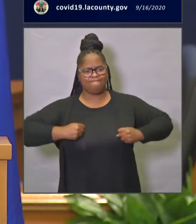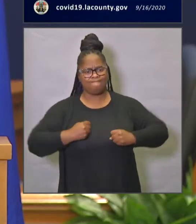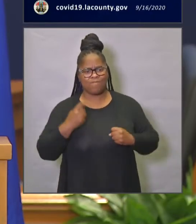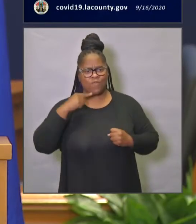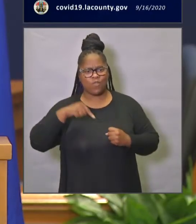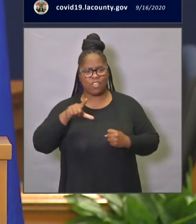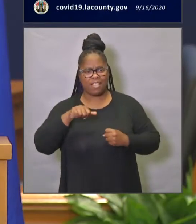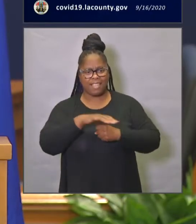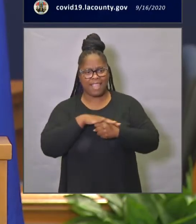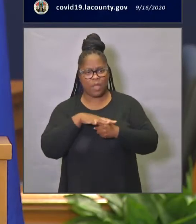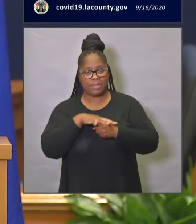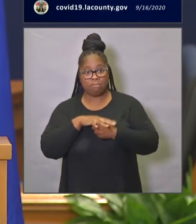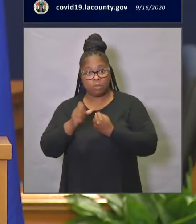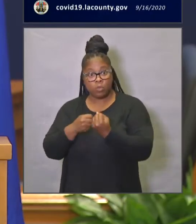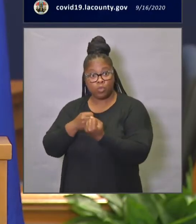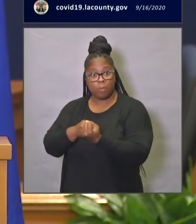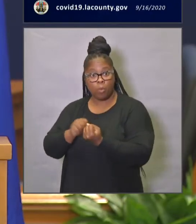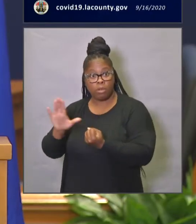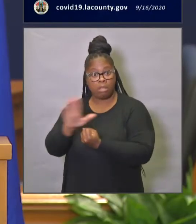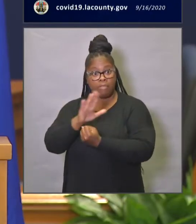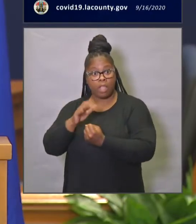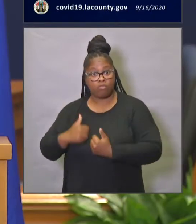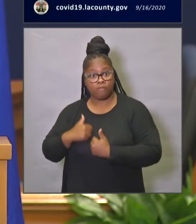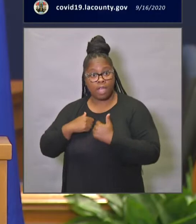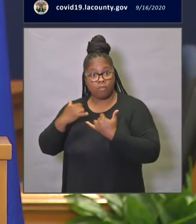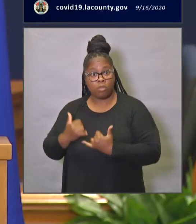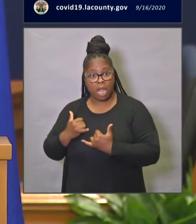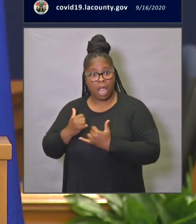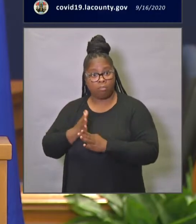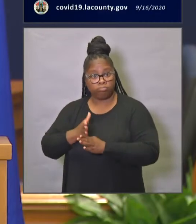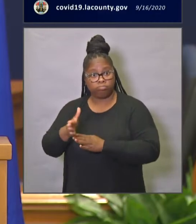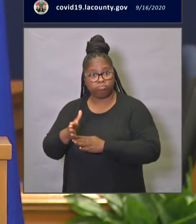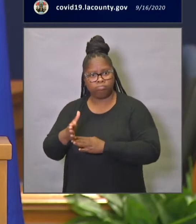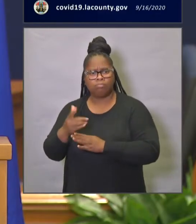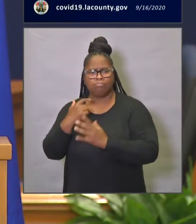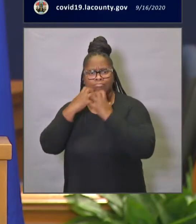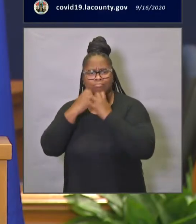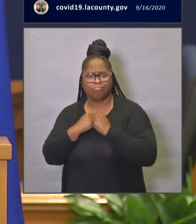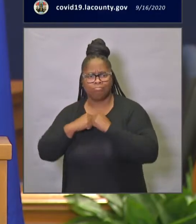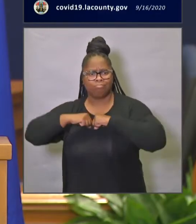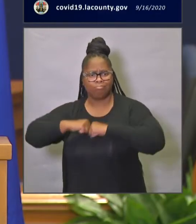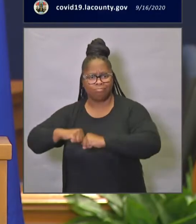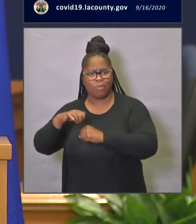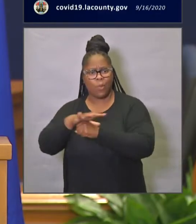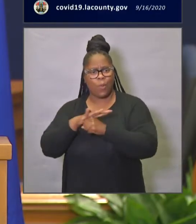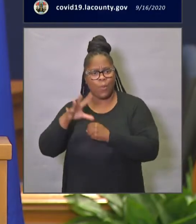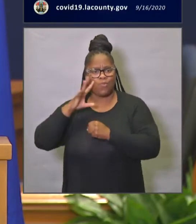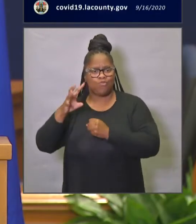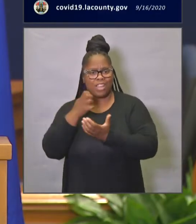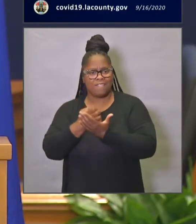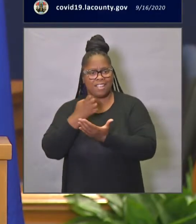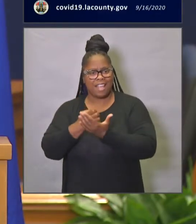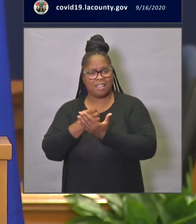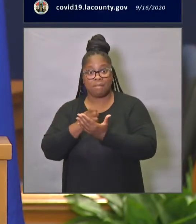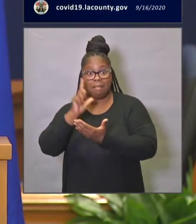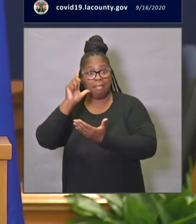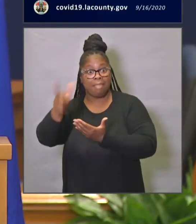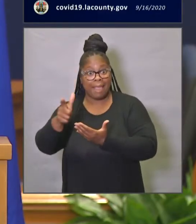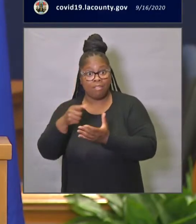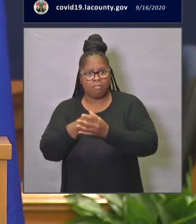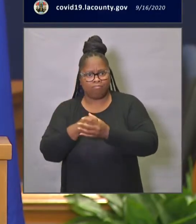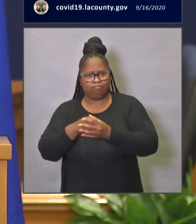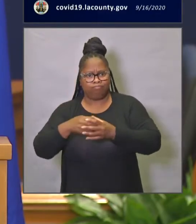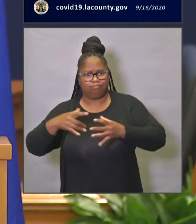supporting this crucial sector's survival now, we can protect the local creative economy so that it can thrive again, now, and